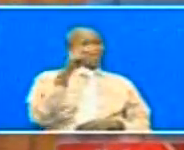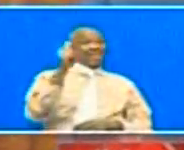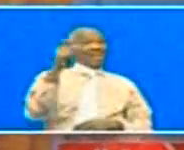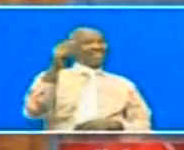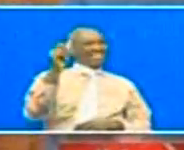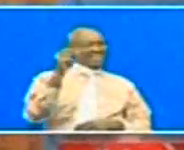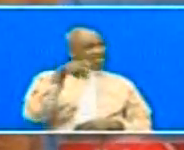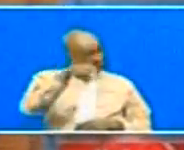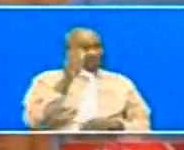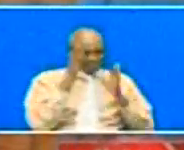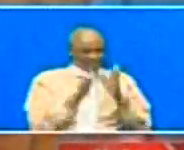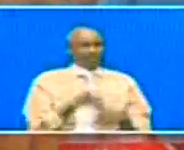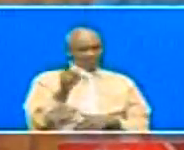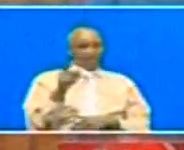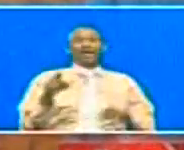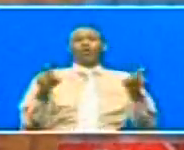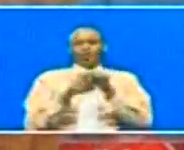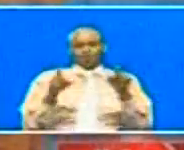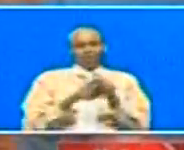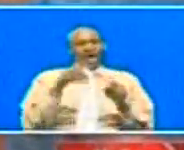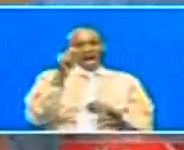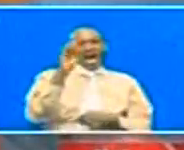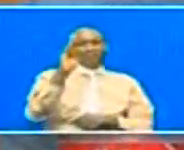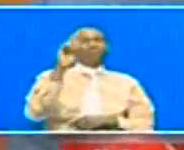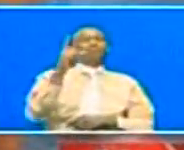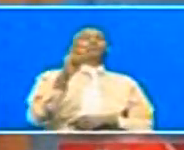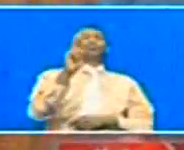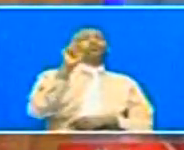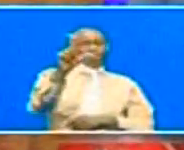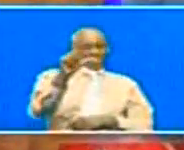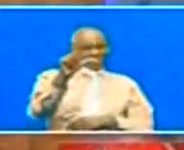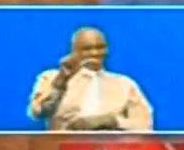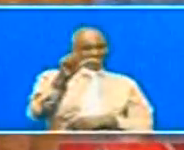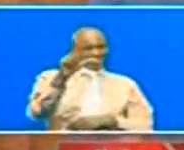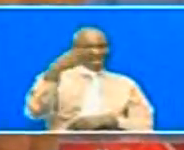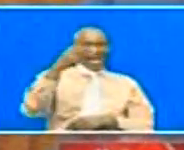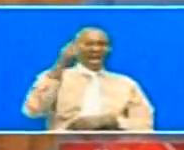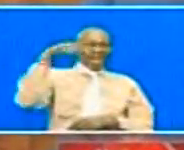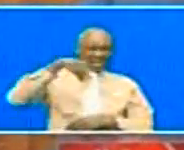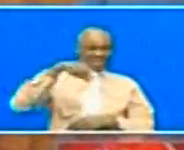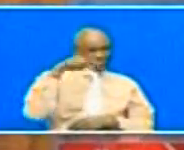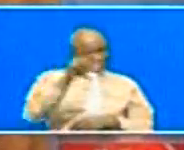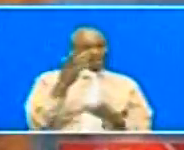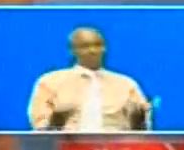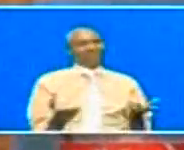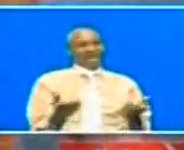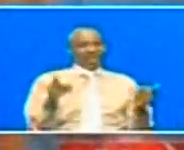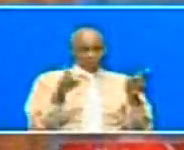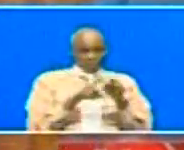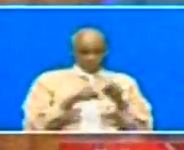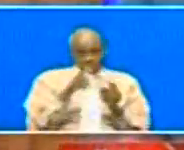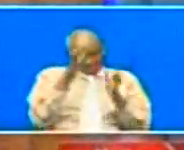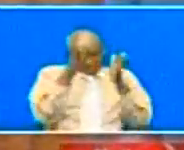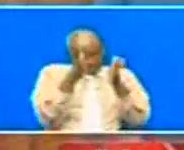man, oof. Abdul Haq, the boy with the longest queue in town. Longest queue in town. You understand? Mm. And Tiny